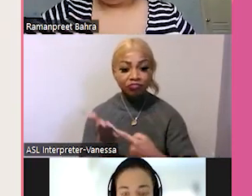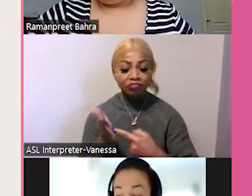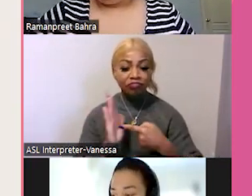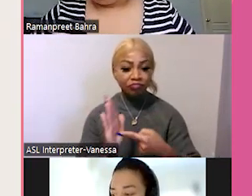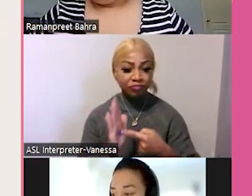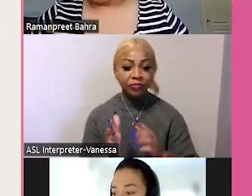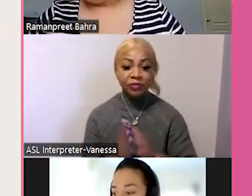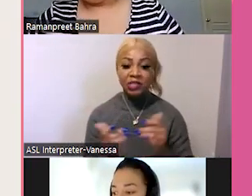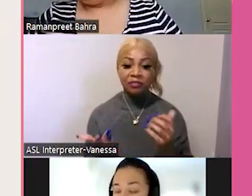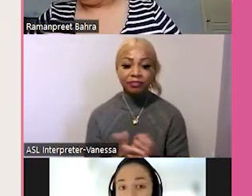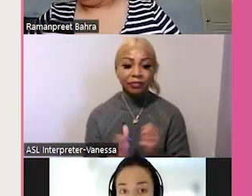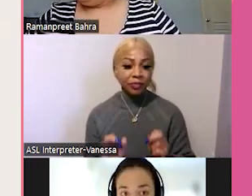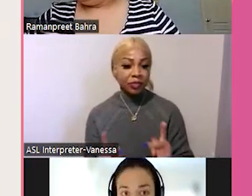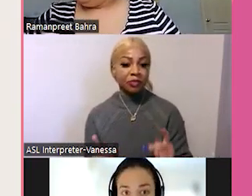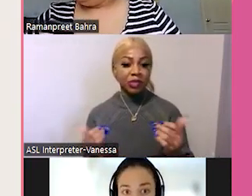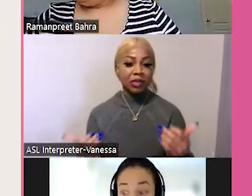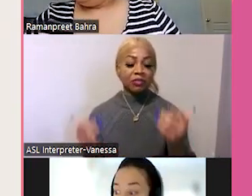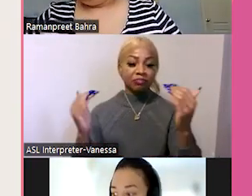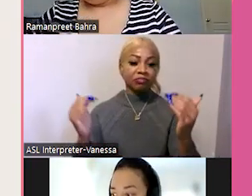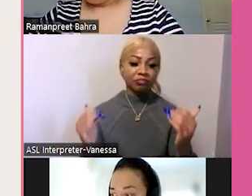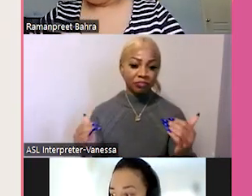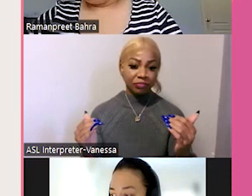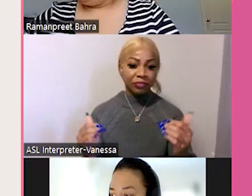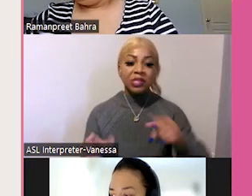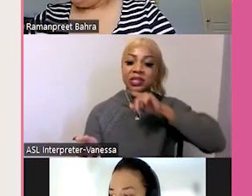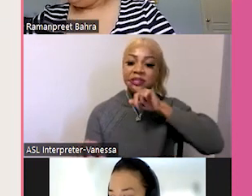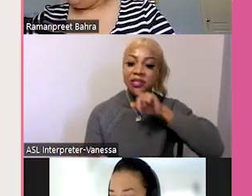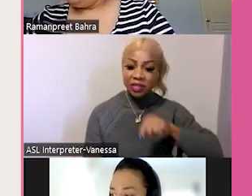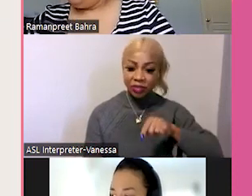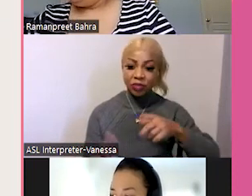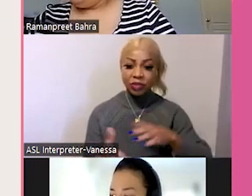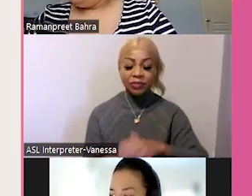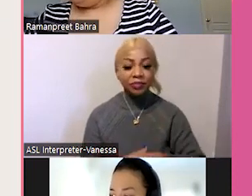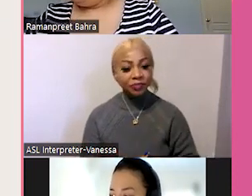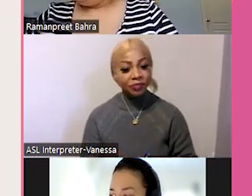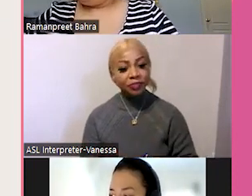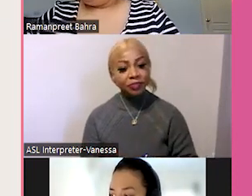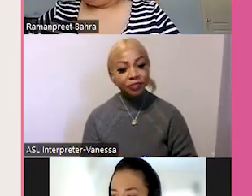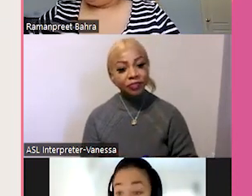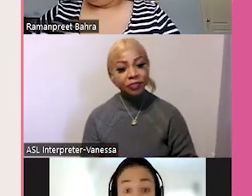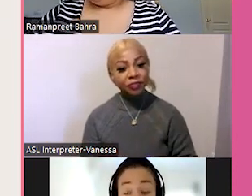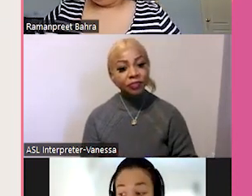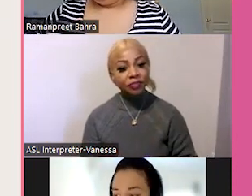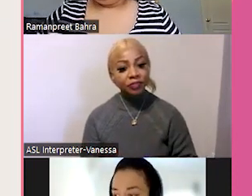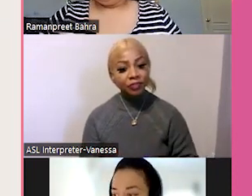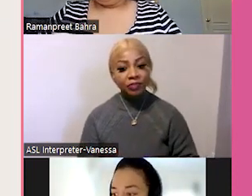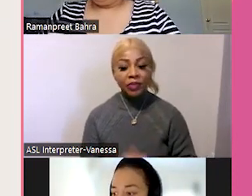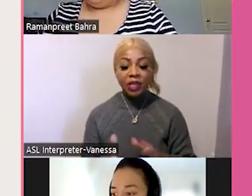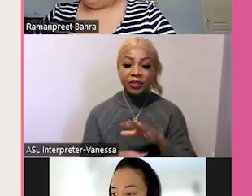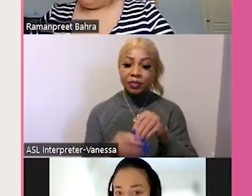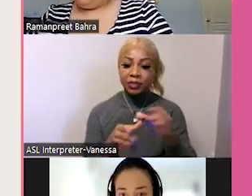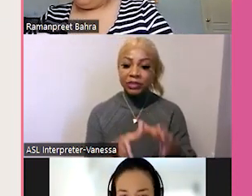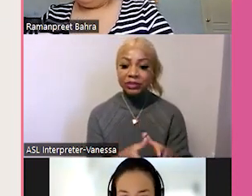take this opportunity for us to now move along to the answer and question period. participants have been